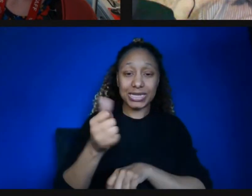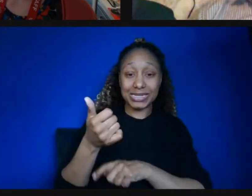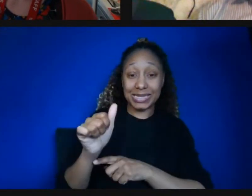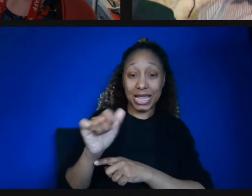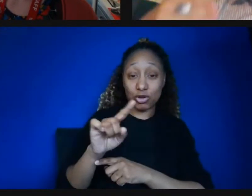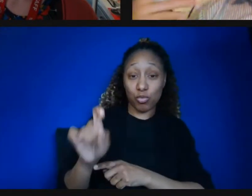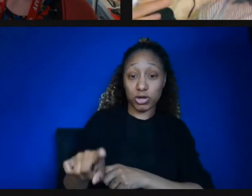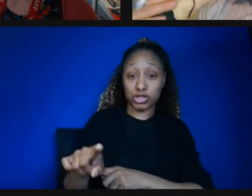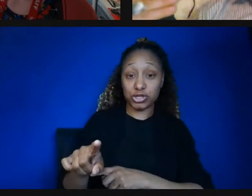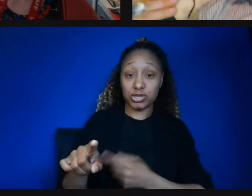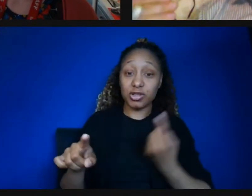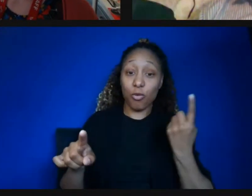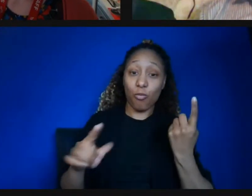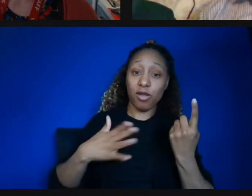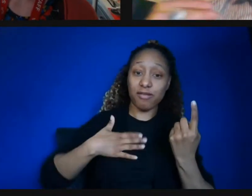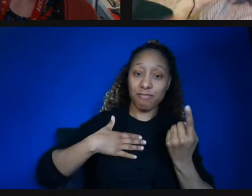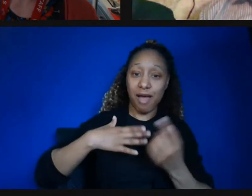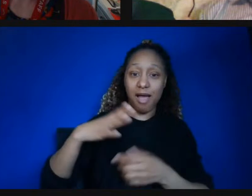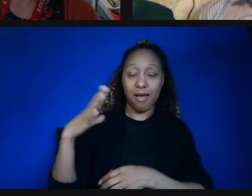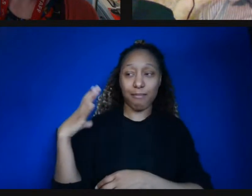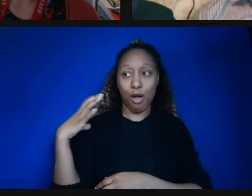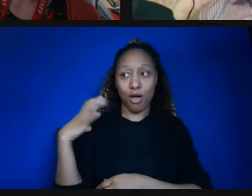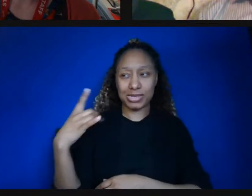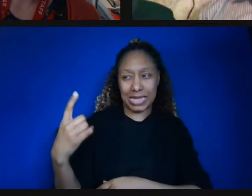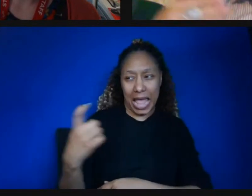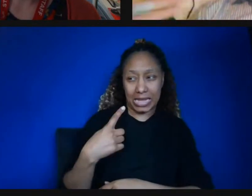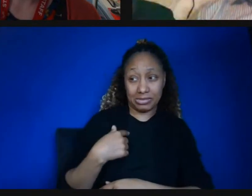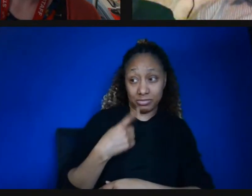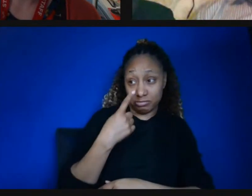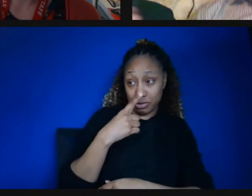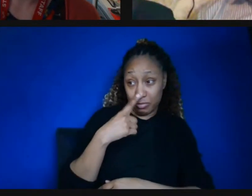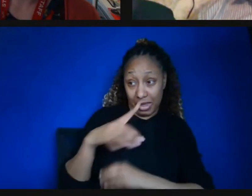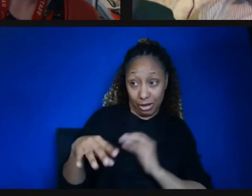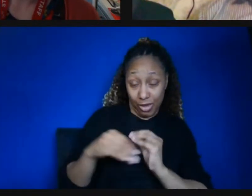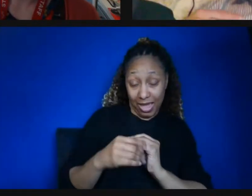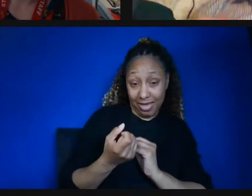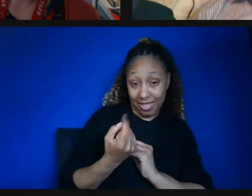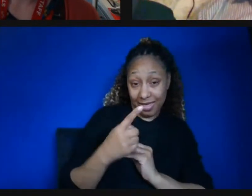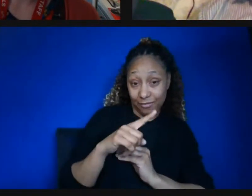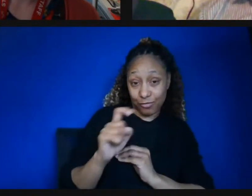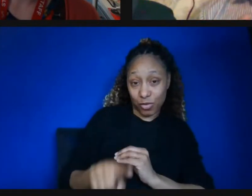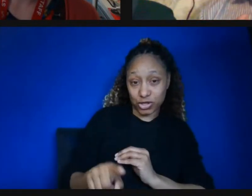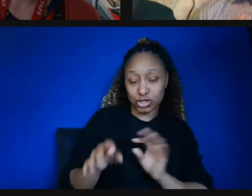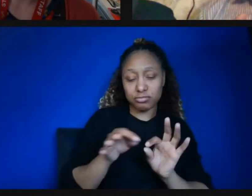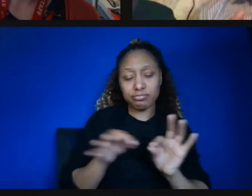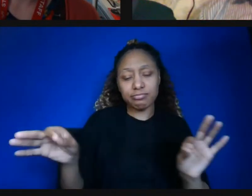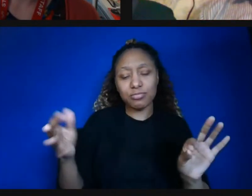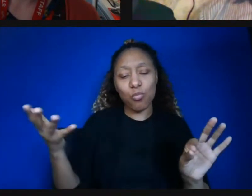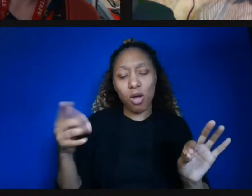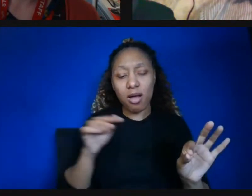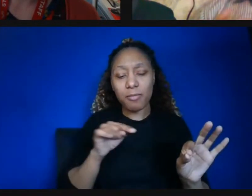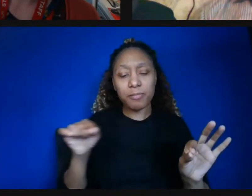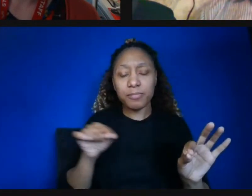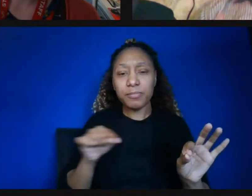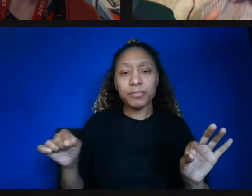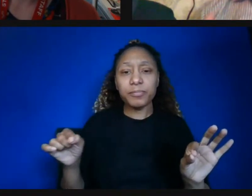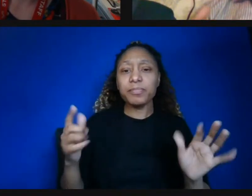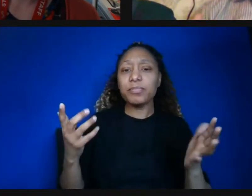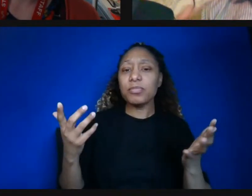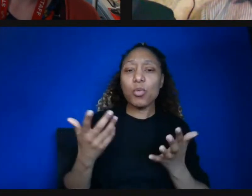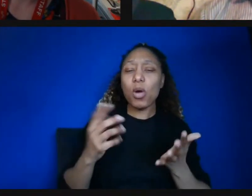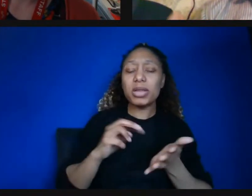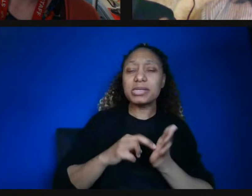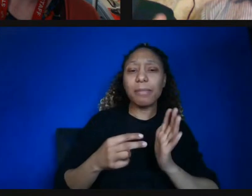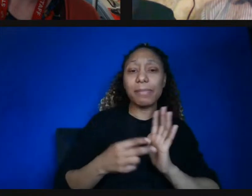of my bosses in state archives asked me to add the 11th question, which was, what does it